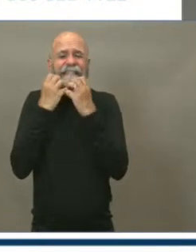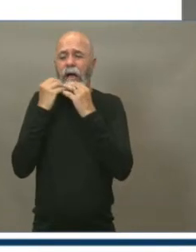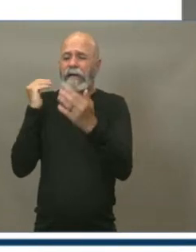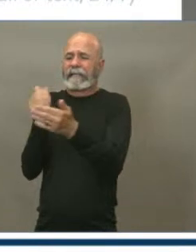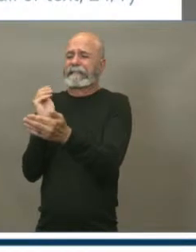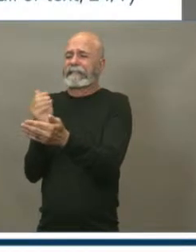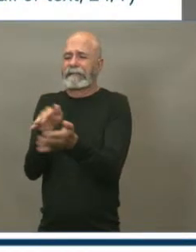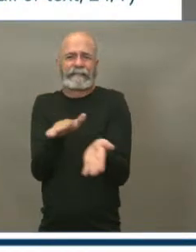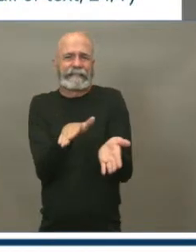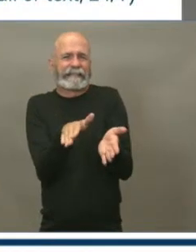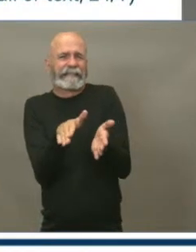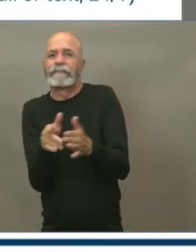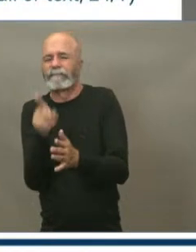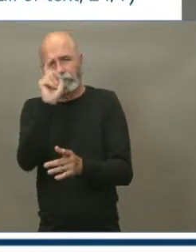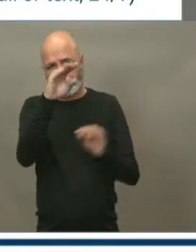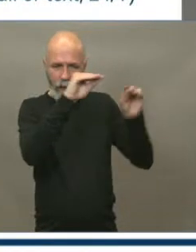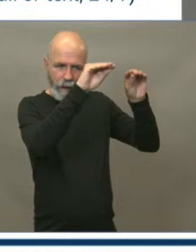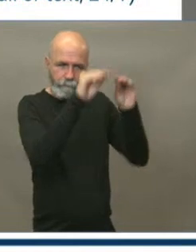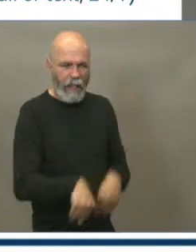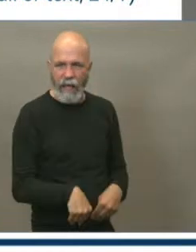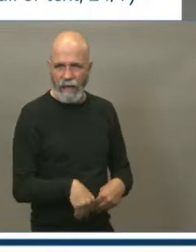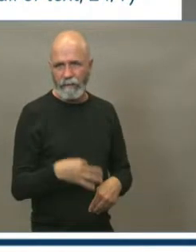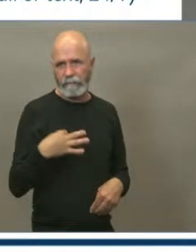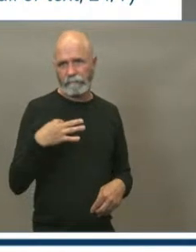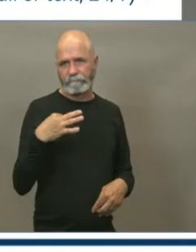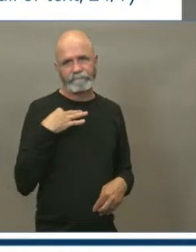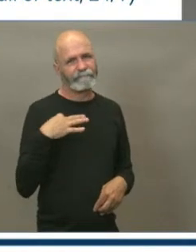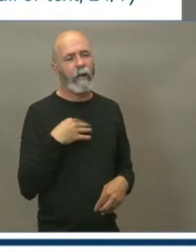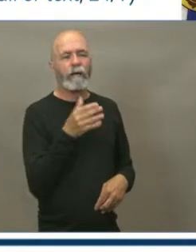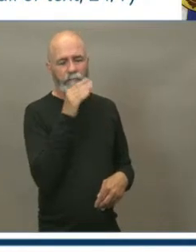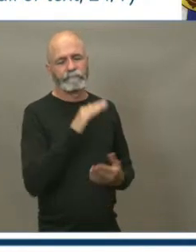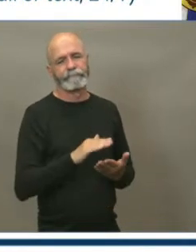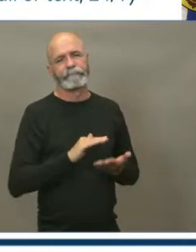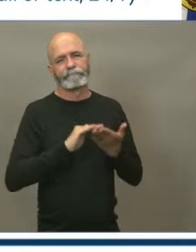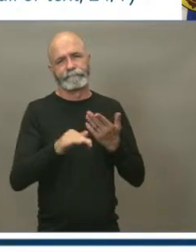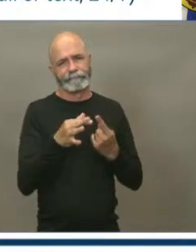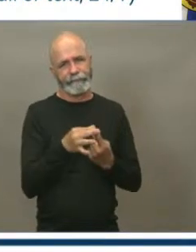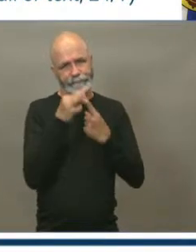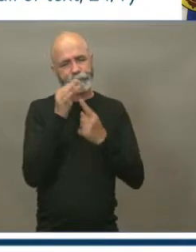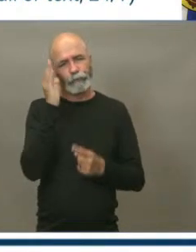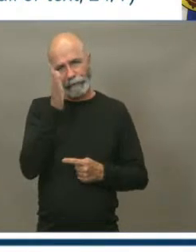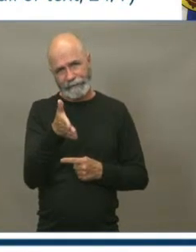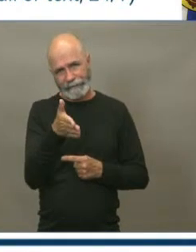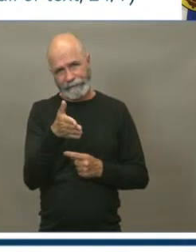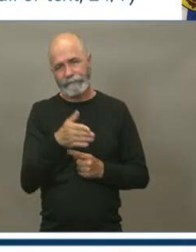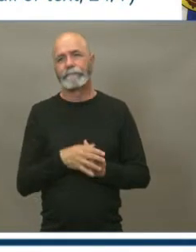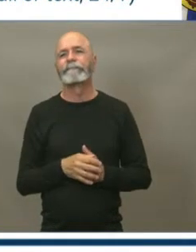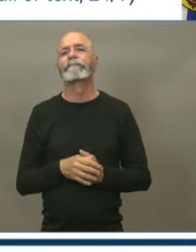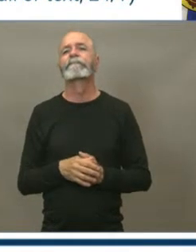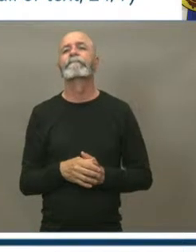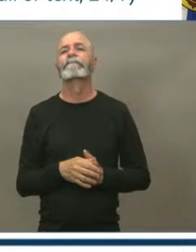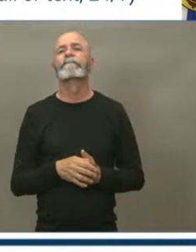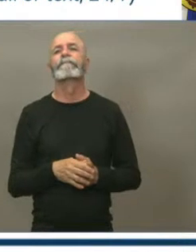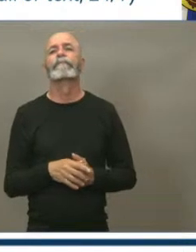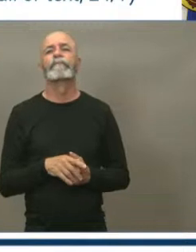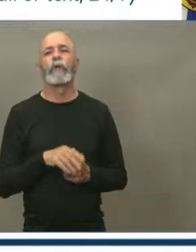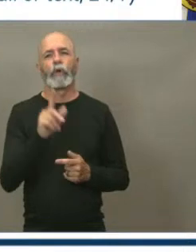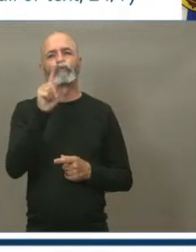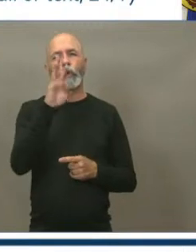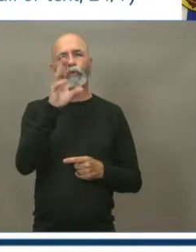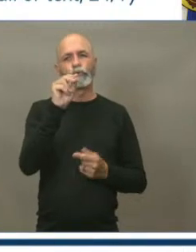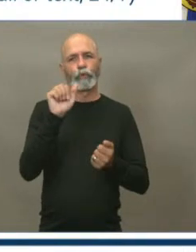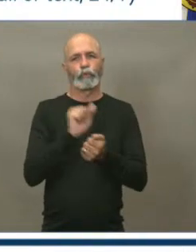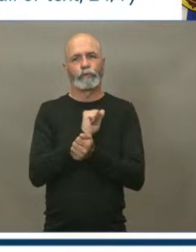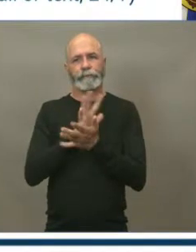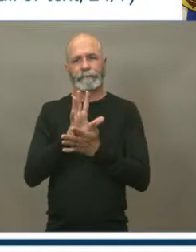case and go through the exemption process. Next, we'll go to Chelsea Gould from the Truro News. Go ahead, Chelsea. Hello, thank